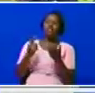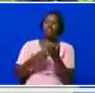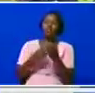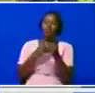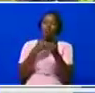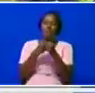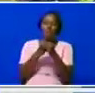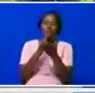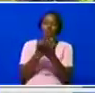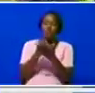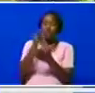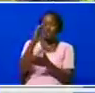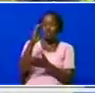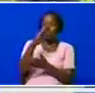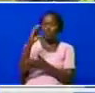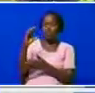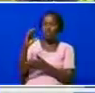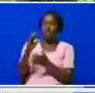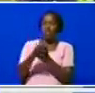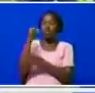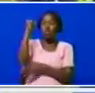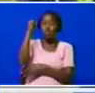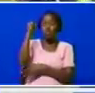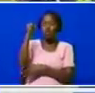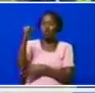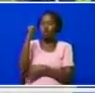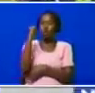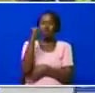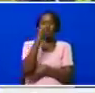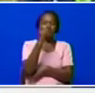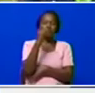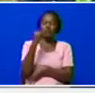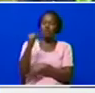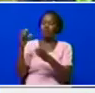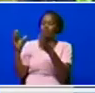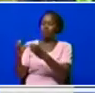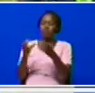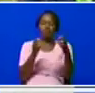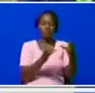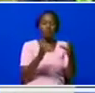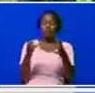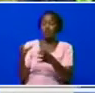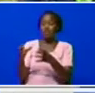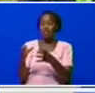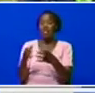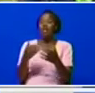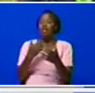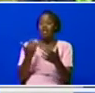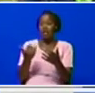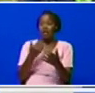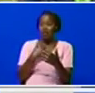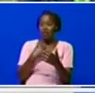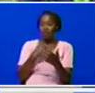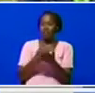meetings between the IEBC and political parties. We are being reliably informed that they have actually raised